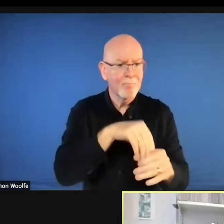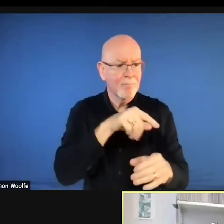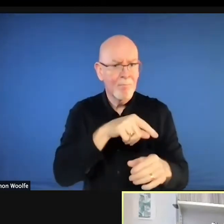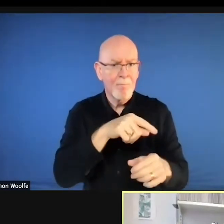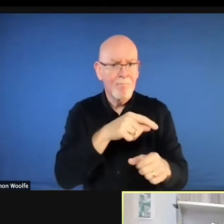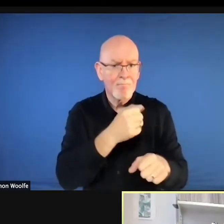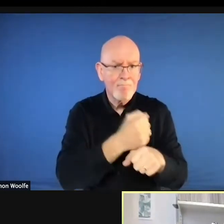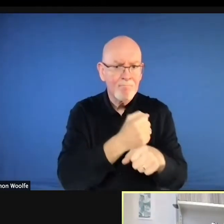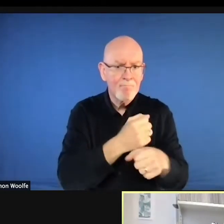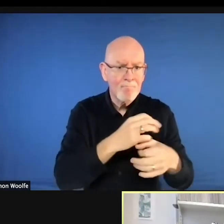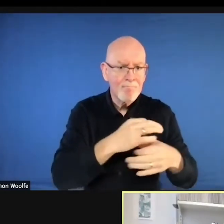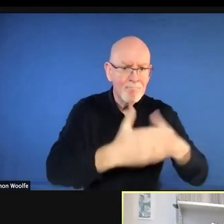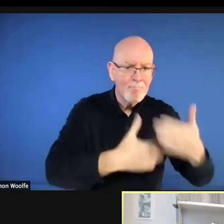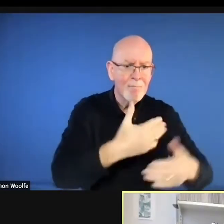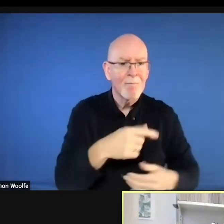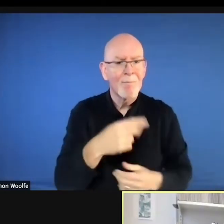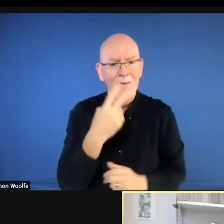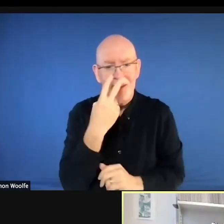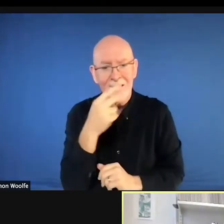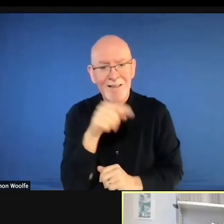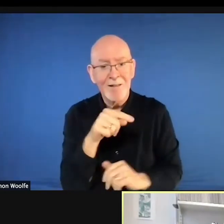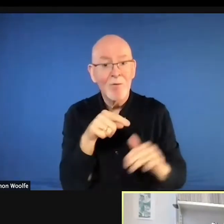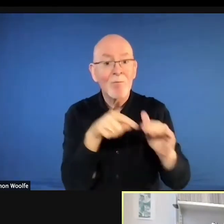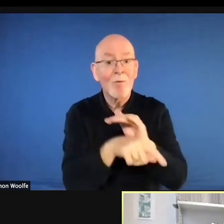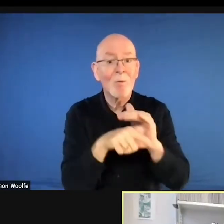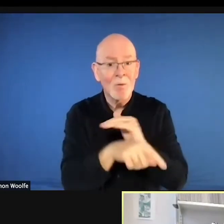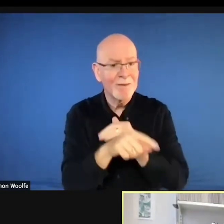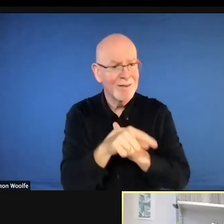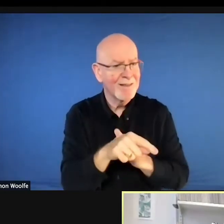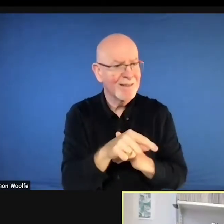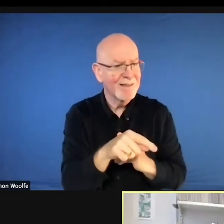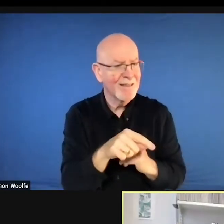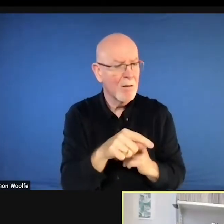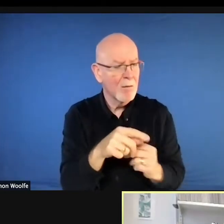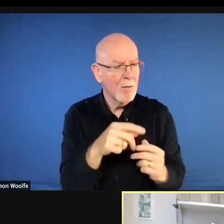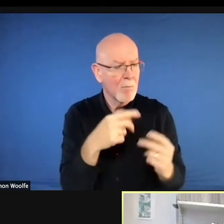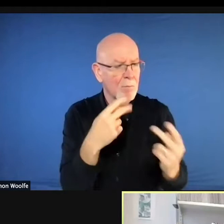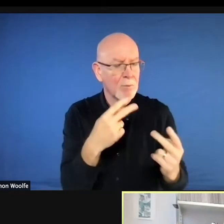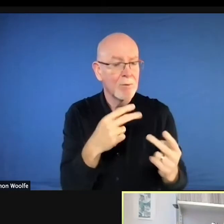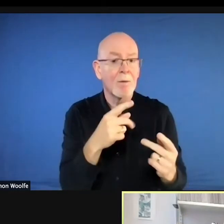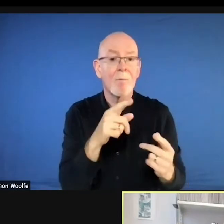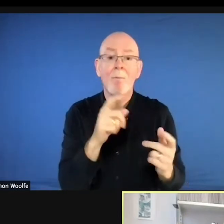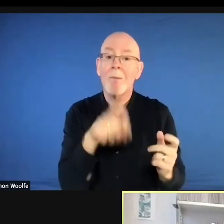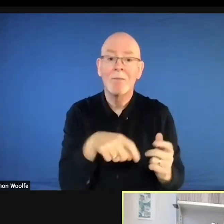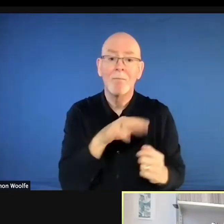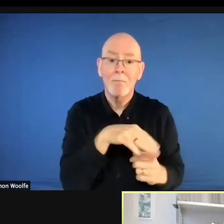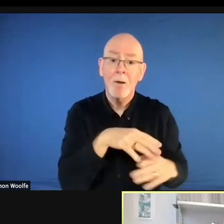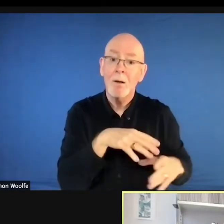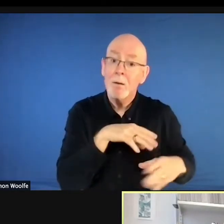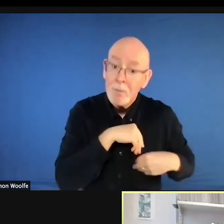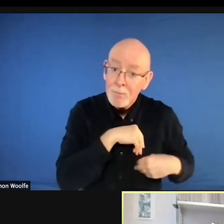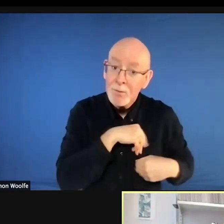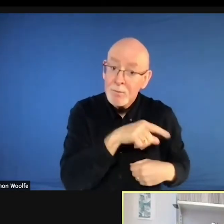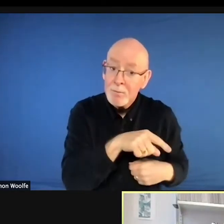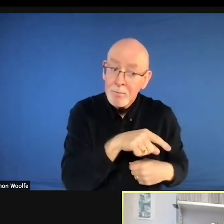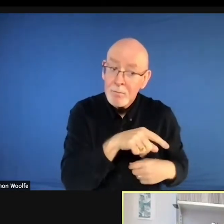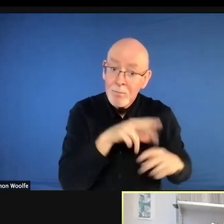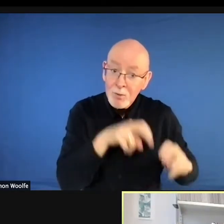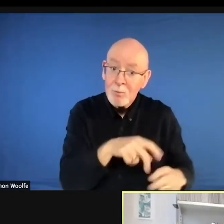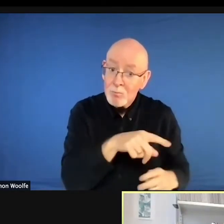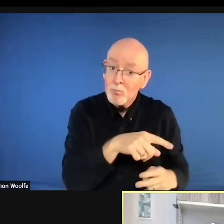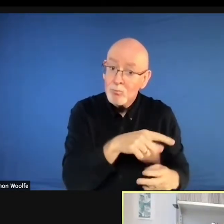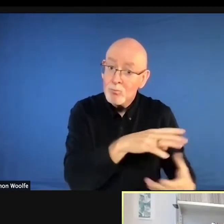They don't need any further exploitation, particularly by researchers. And the refugee scholars in low and middle income